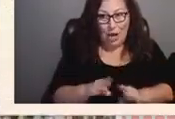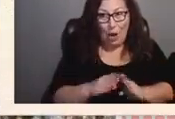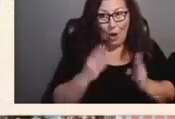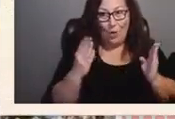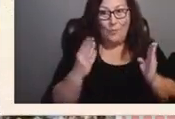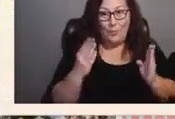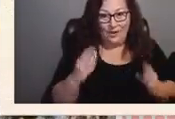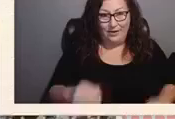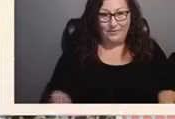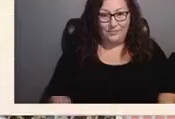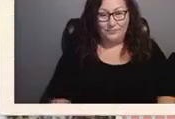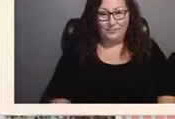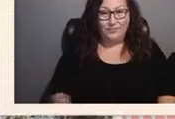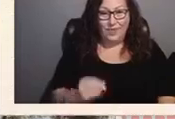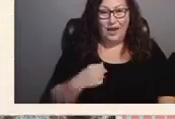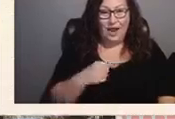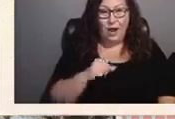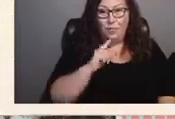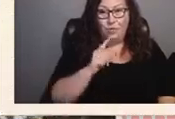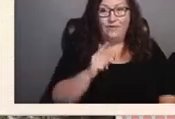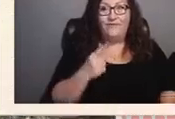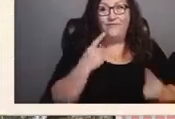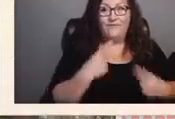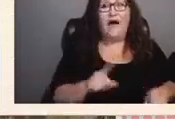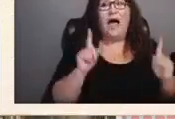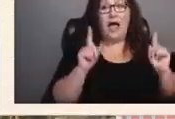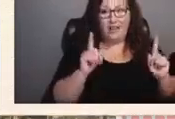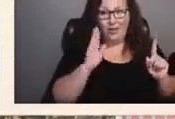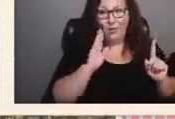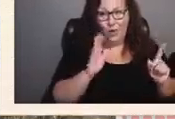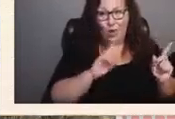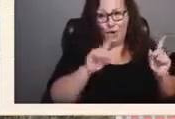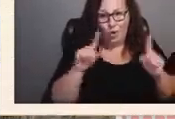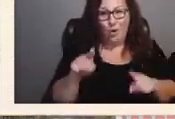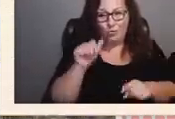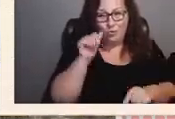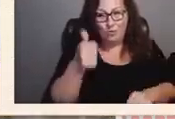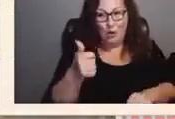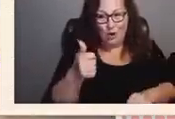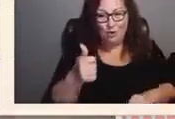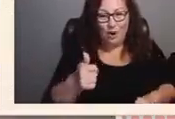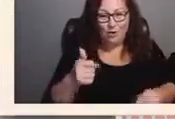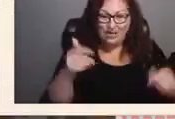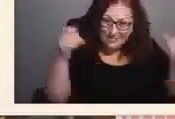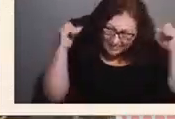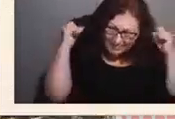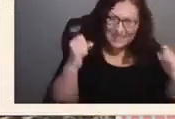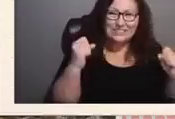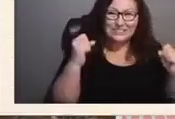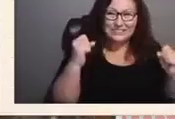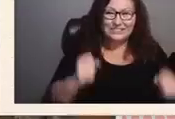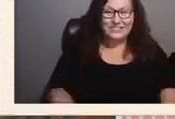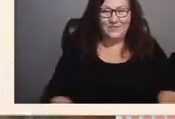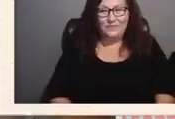opened, and I'm finally going to get the chance to go there tomorrow. Yes!